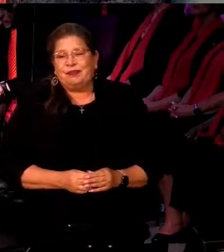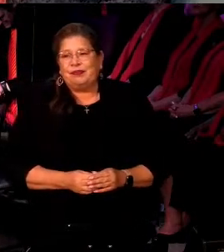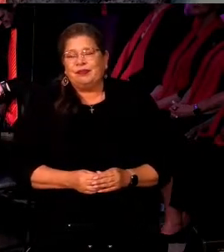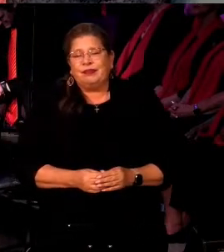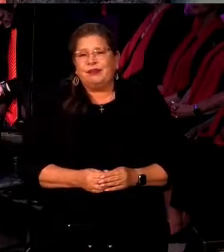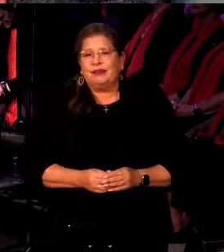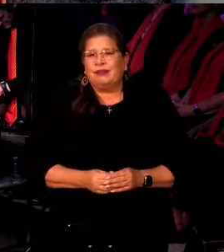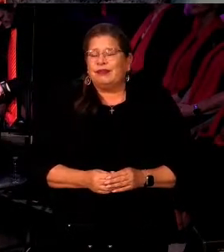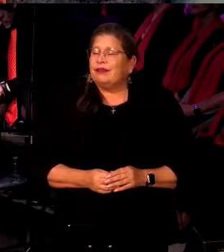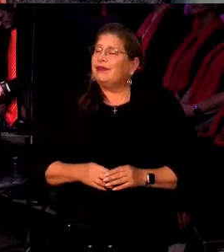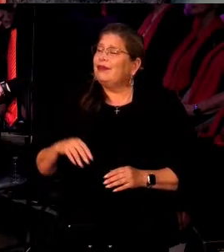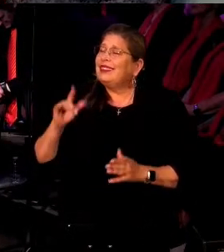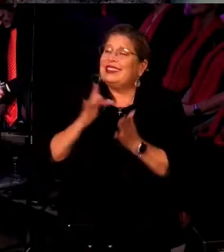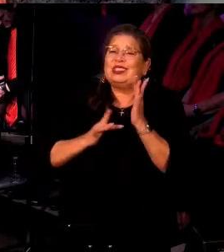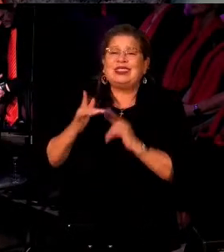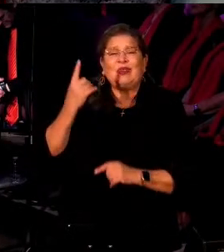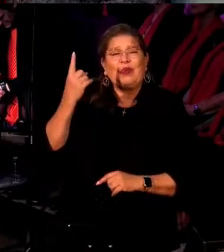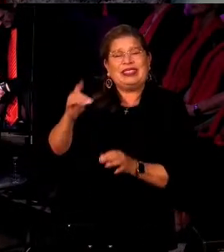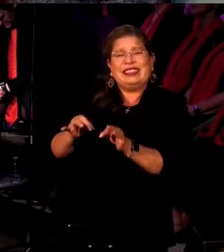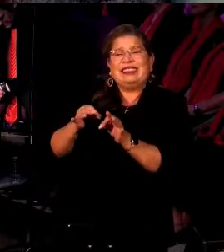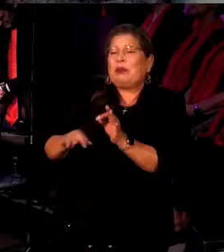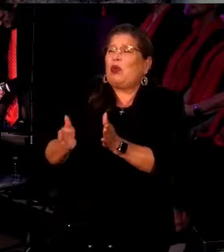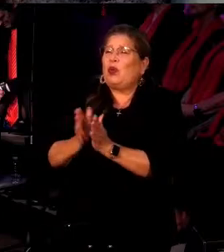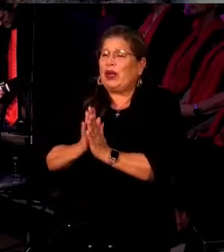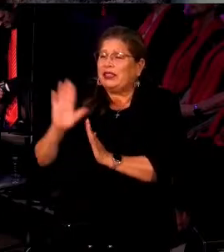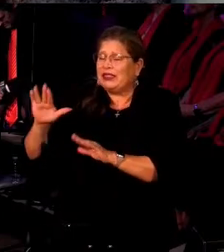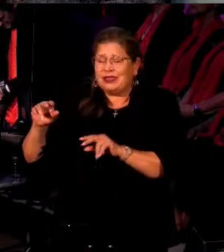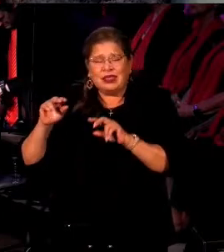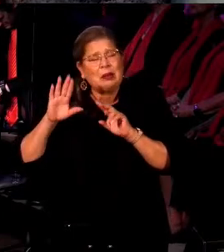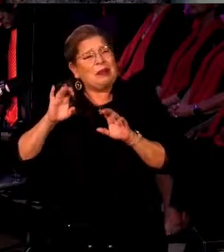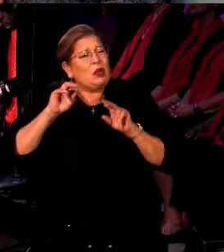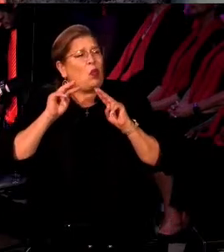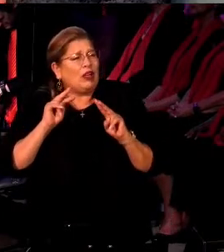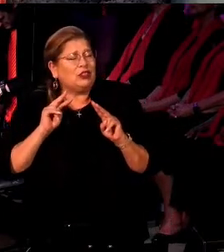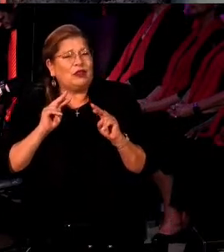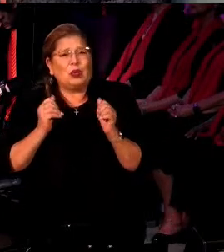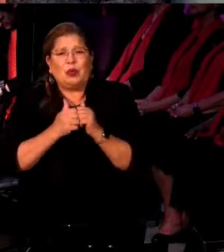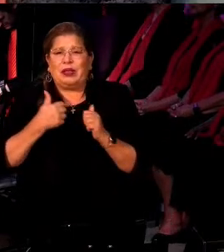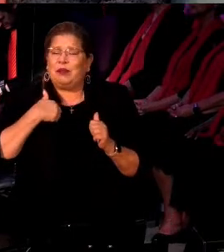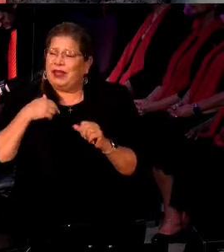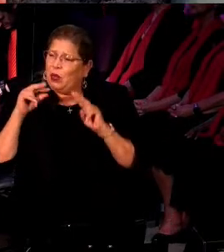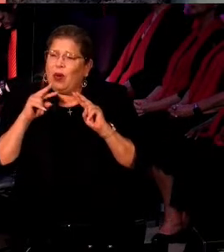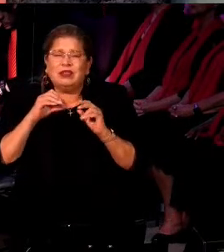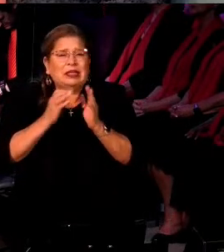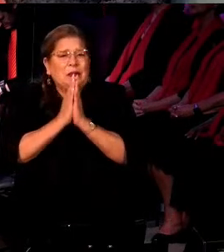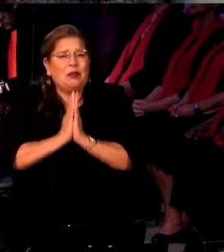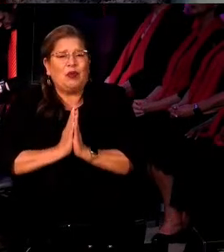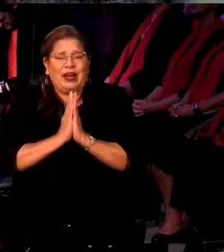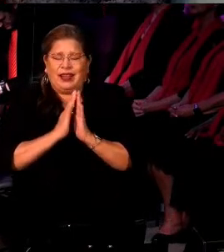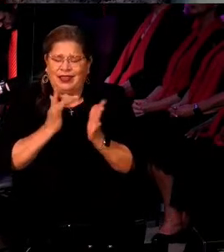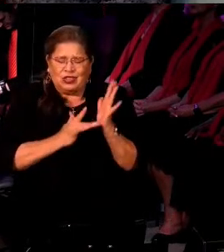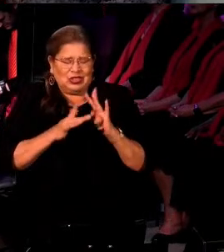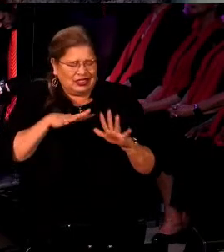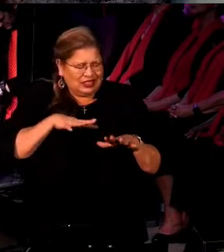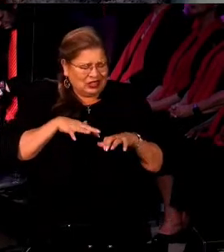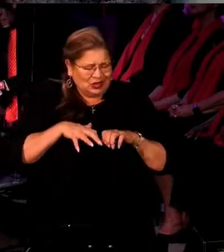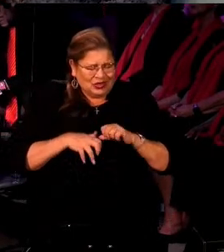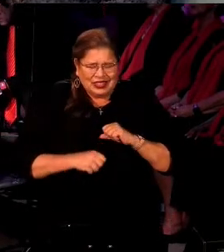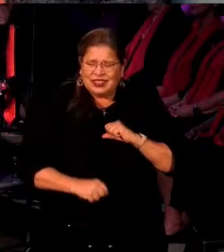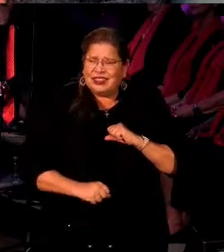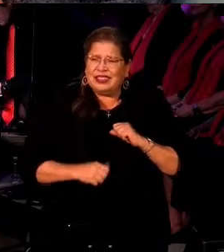He had a simple request. Be watchful with me. Be watchful and pray. He was grieved in